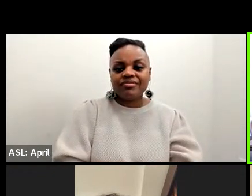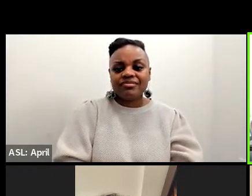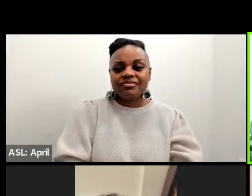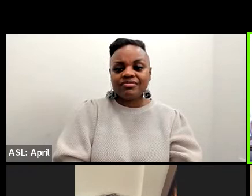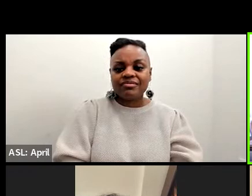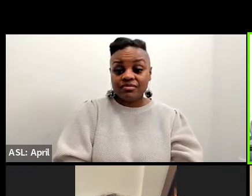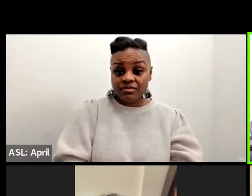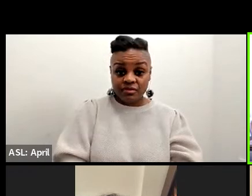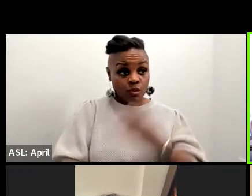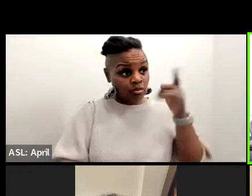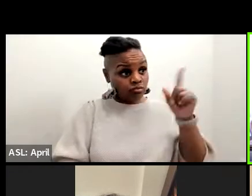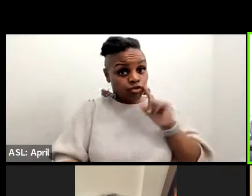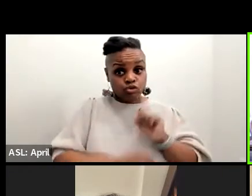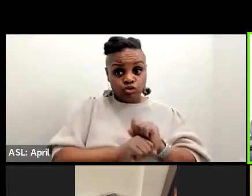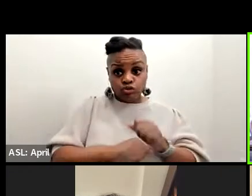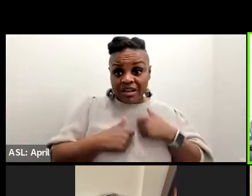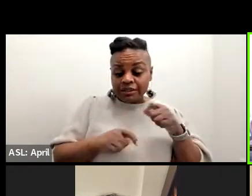governing.